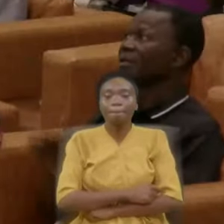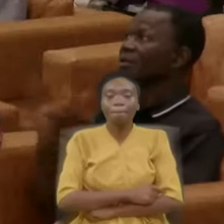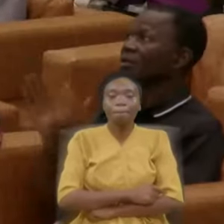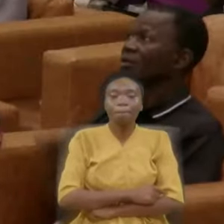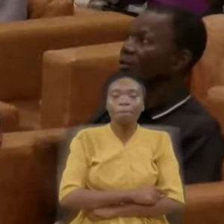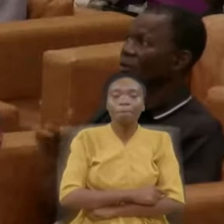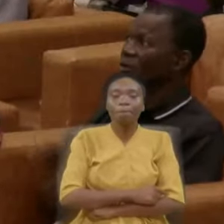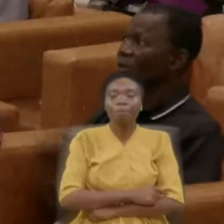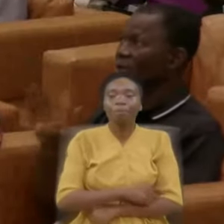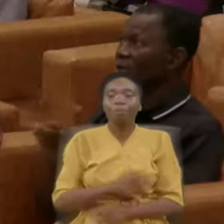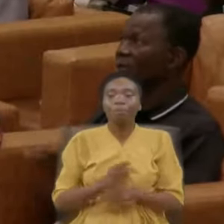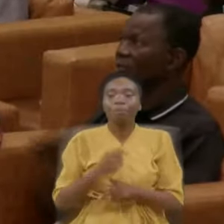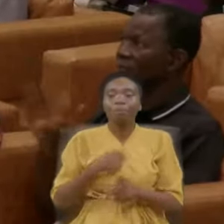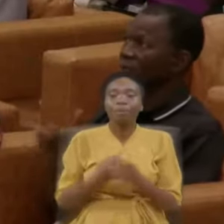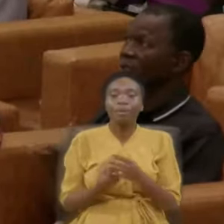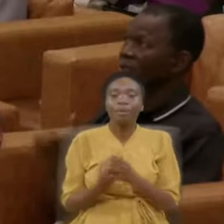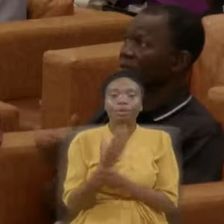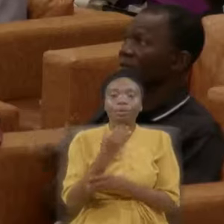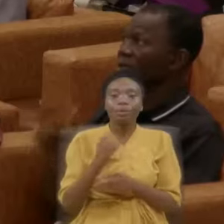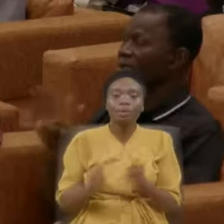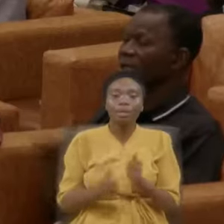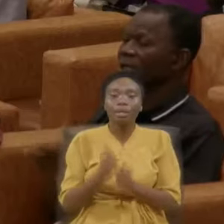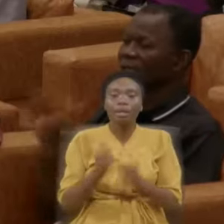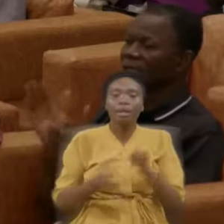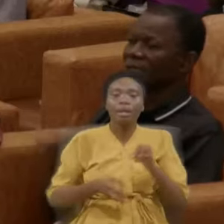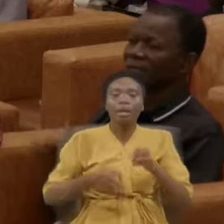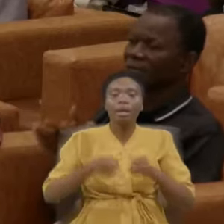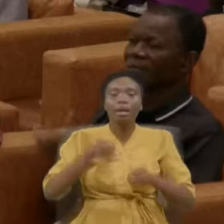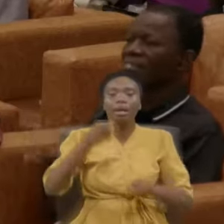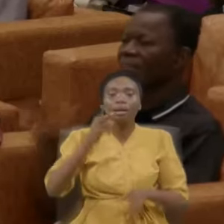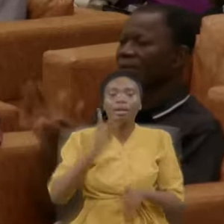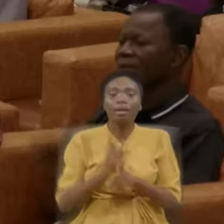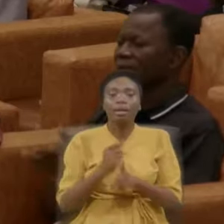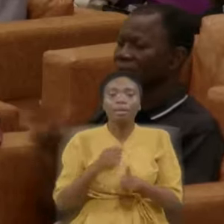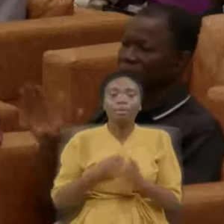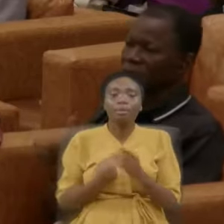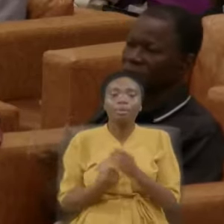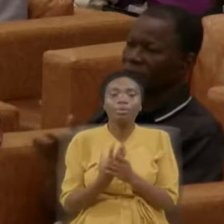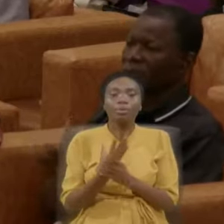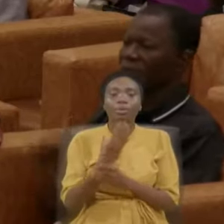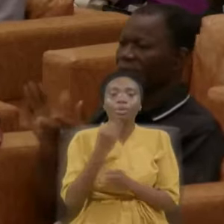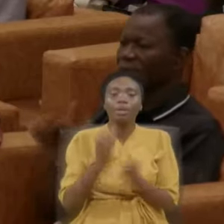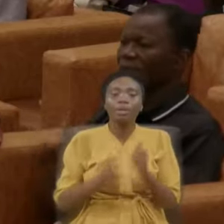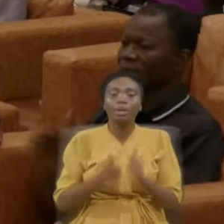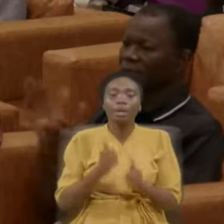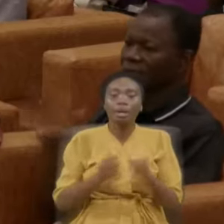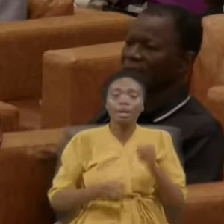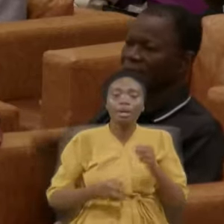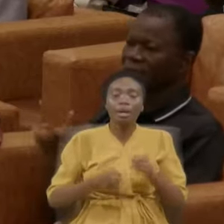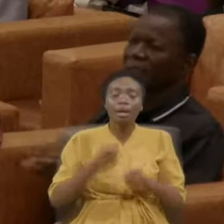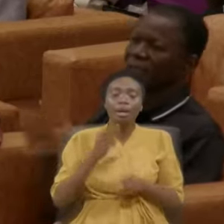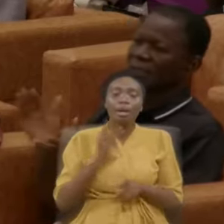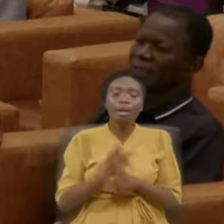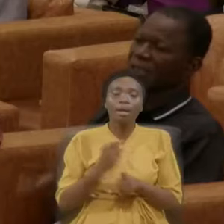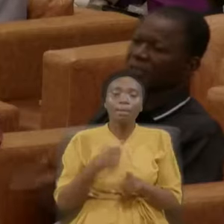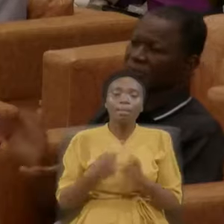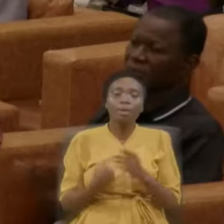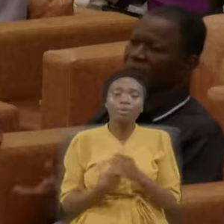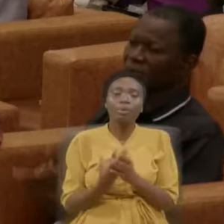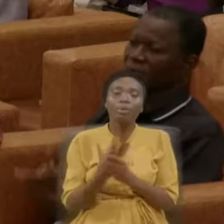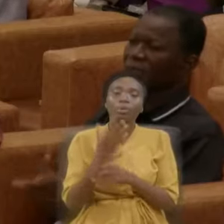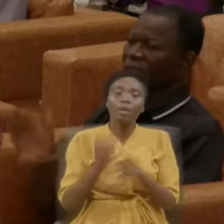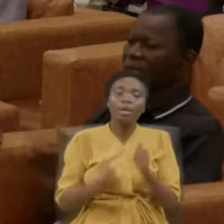higher every day, higher every day, higher every